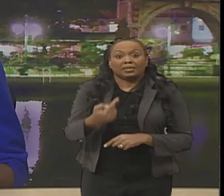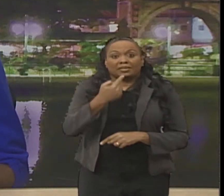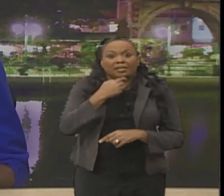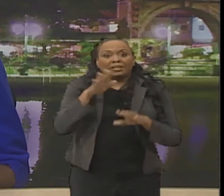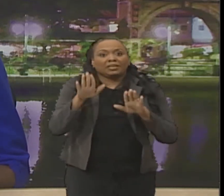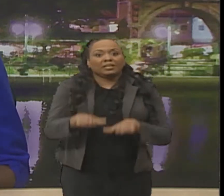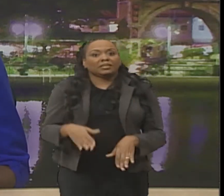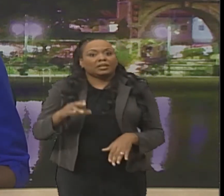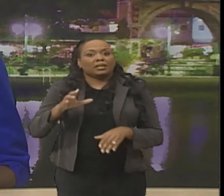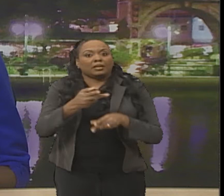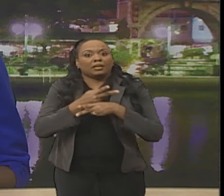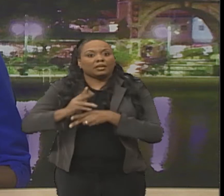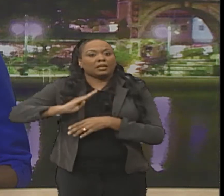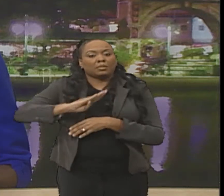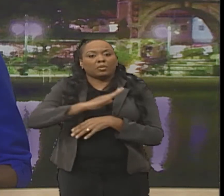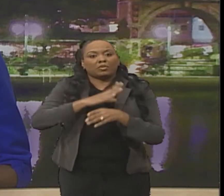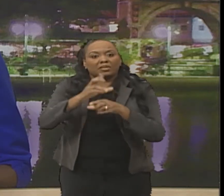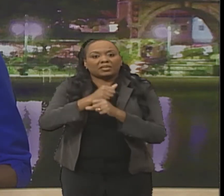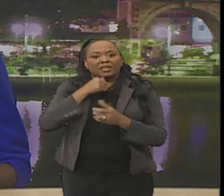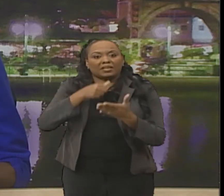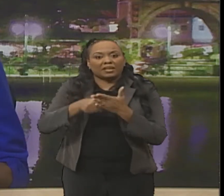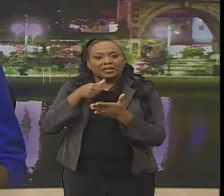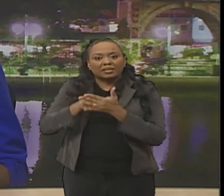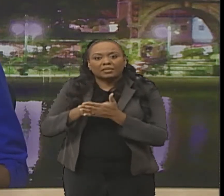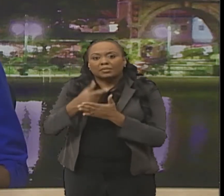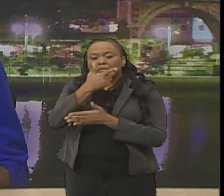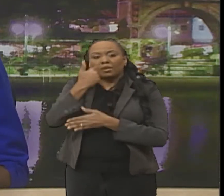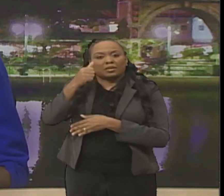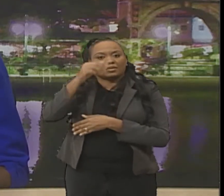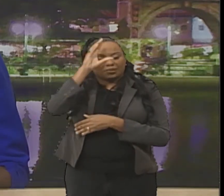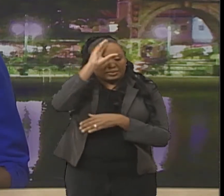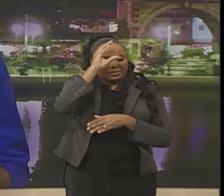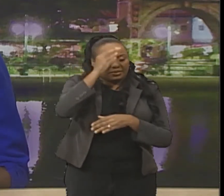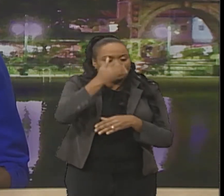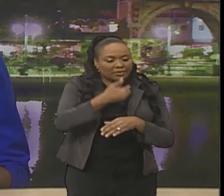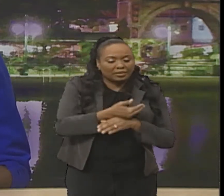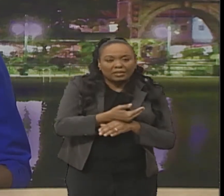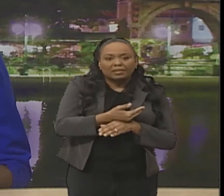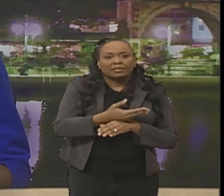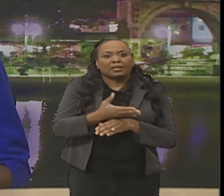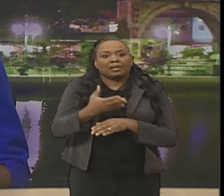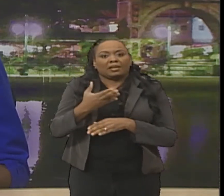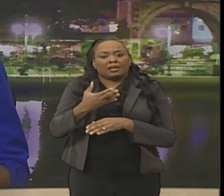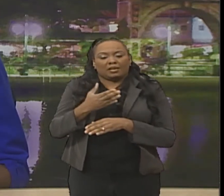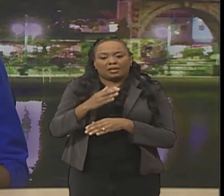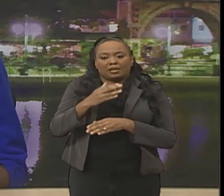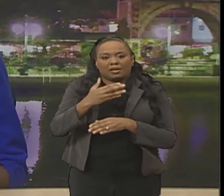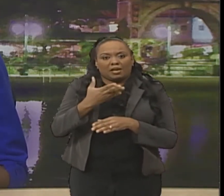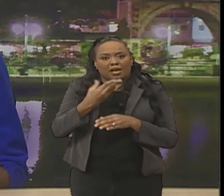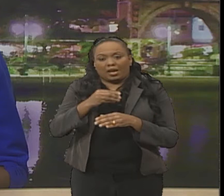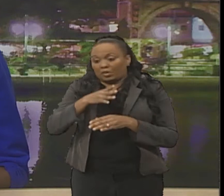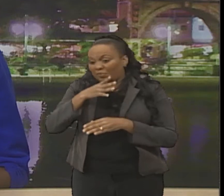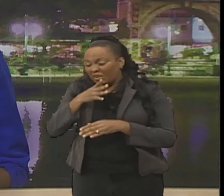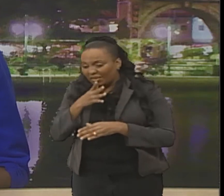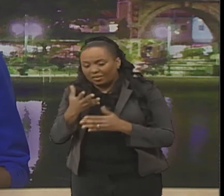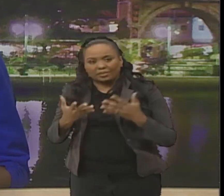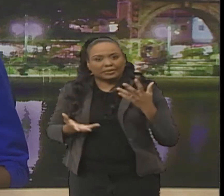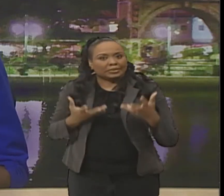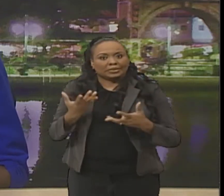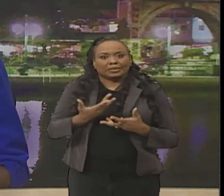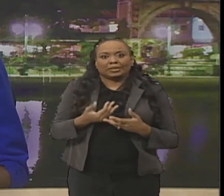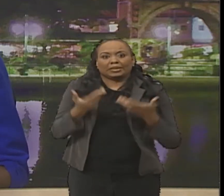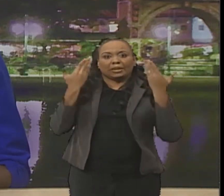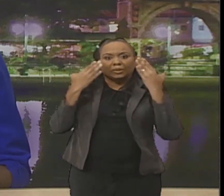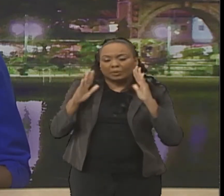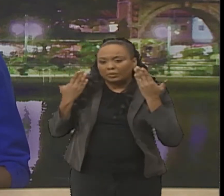has received letters from neighbors concerned about the treatment of his son from the mother. When Cbc News contacted the Ministry of Education